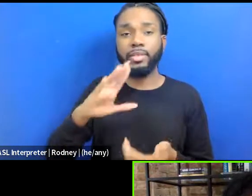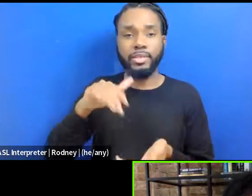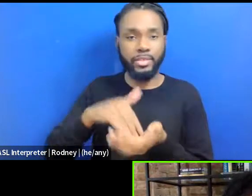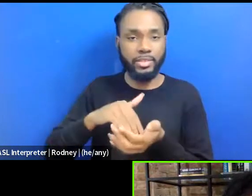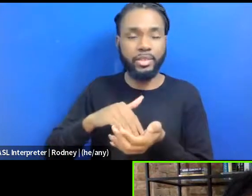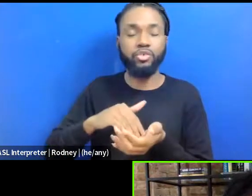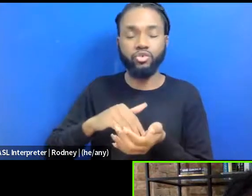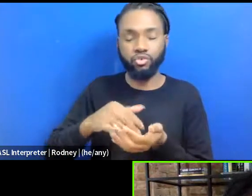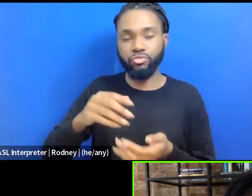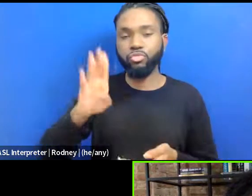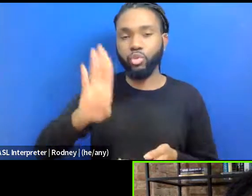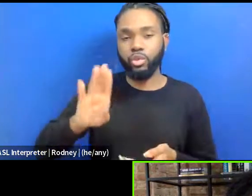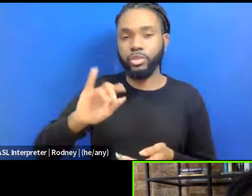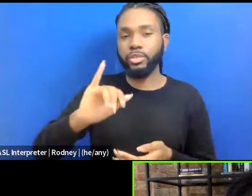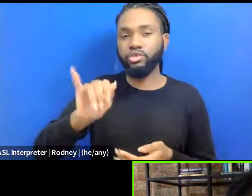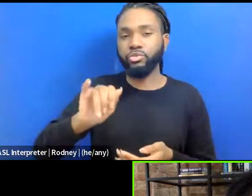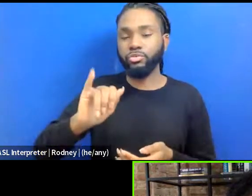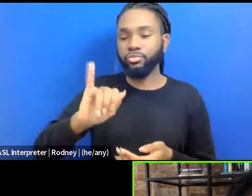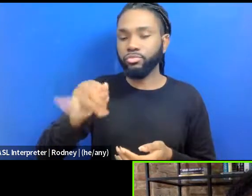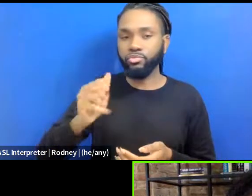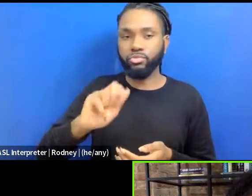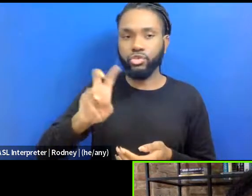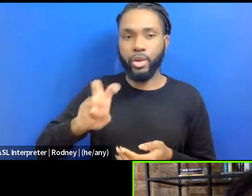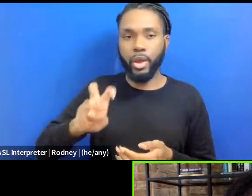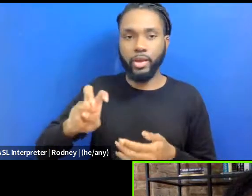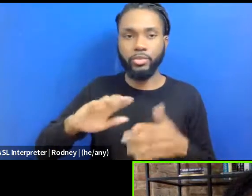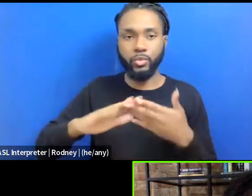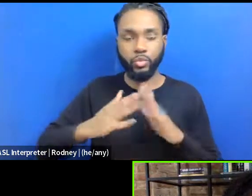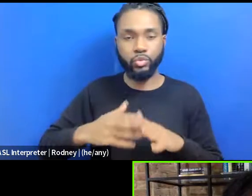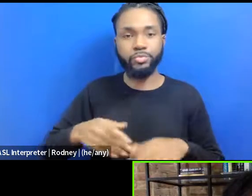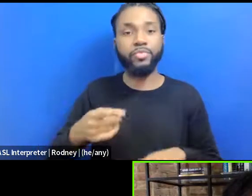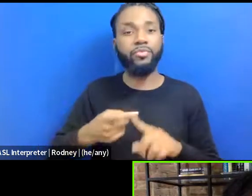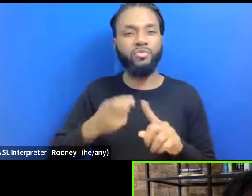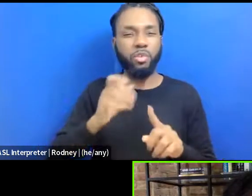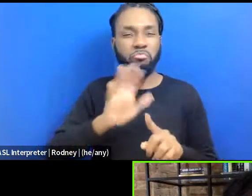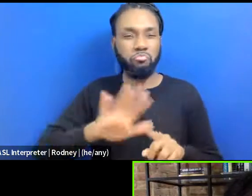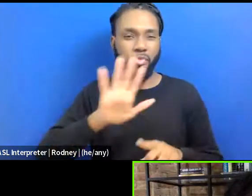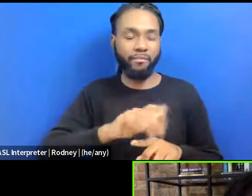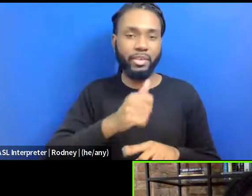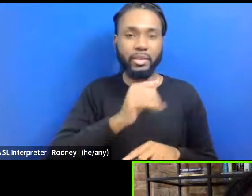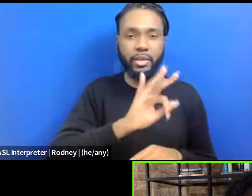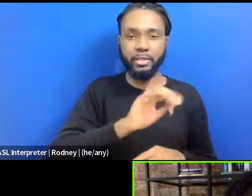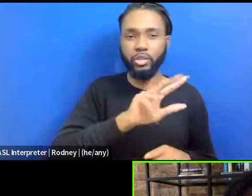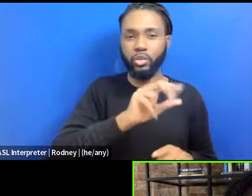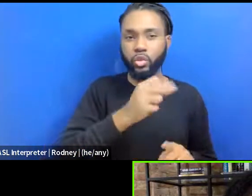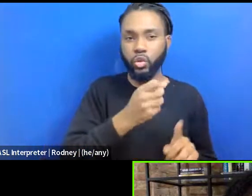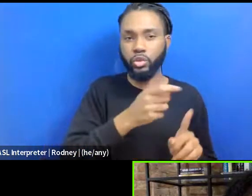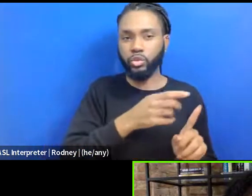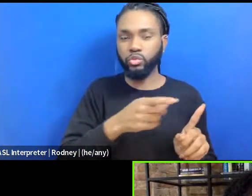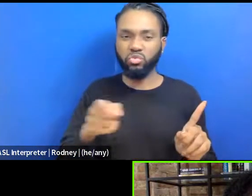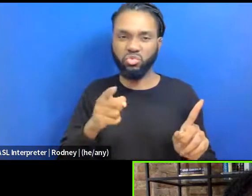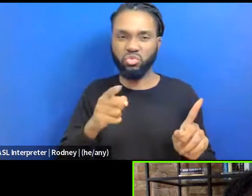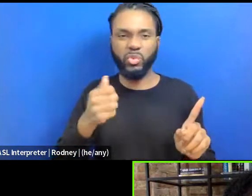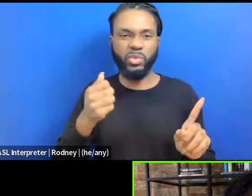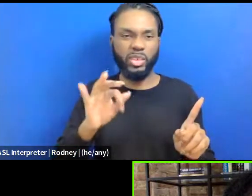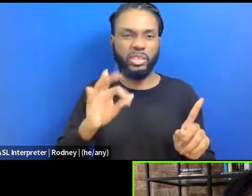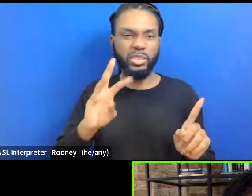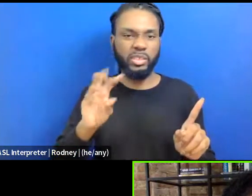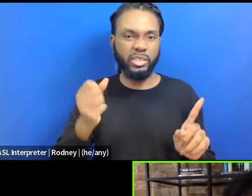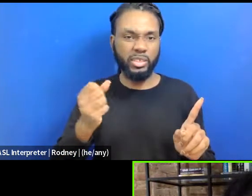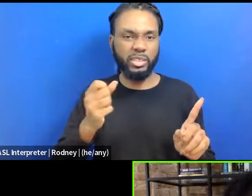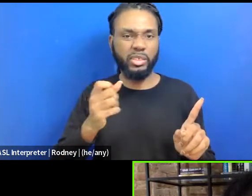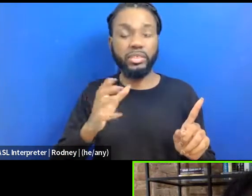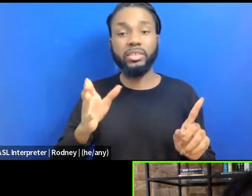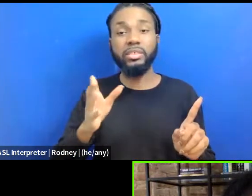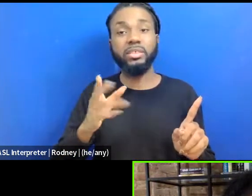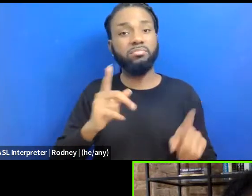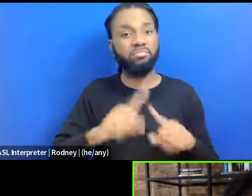jazz community from roughly the 1930s to the 1960s, and sort of just this